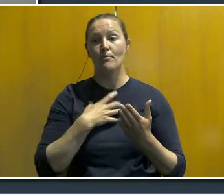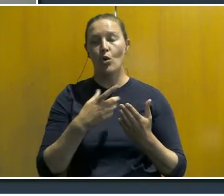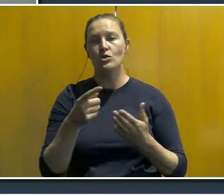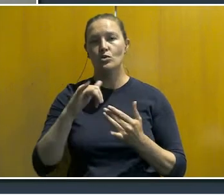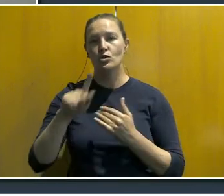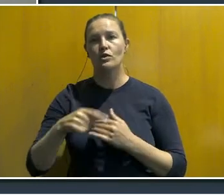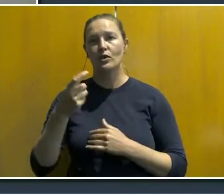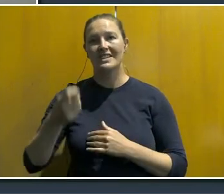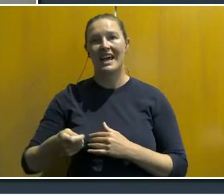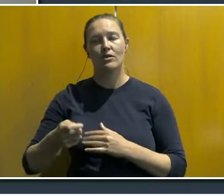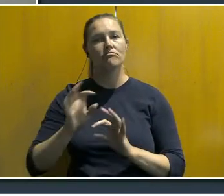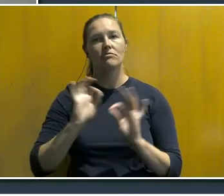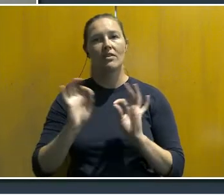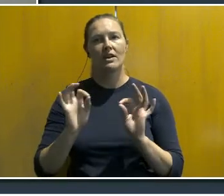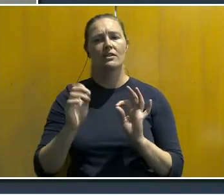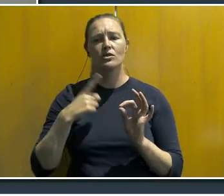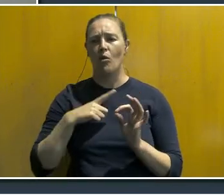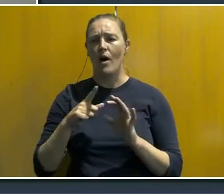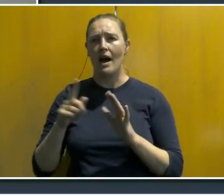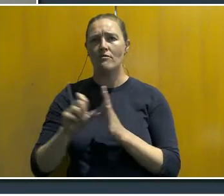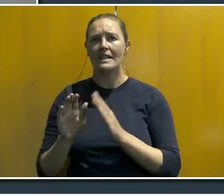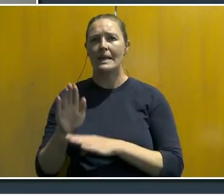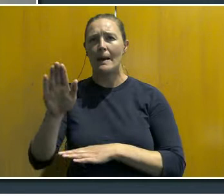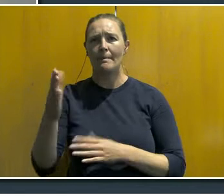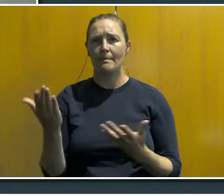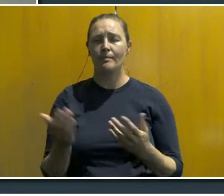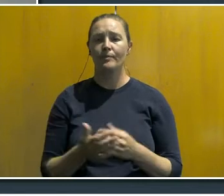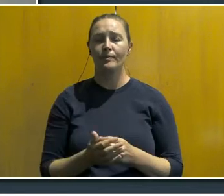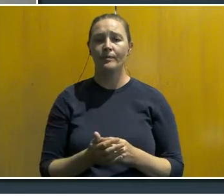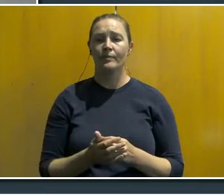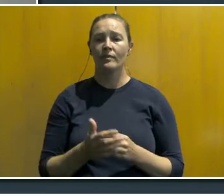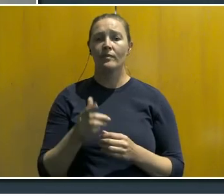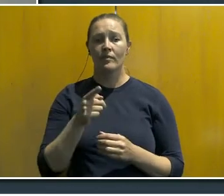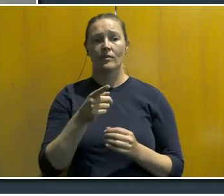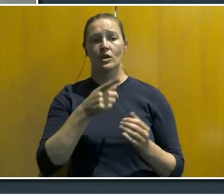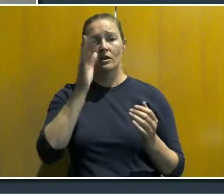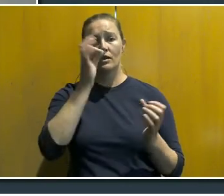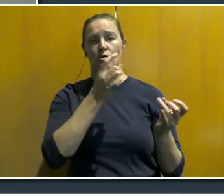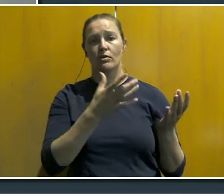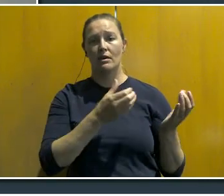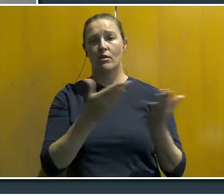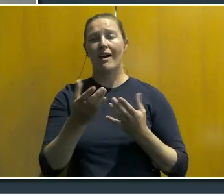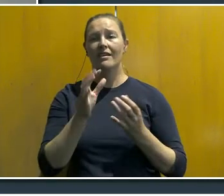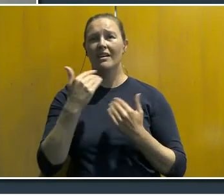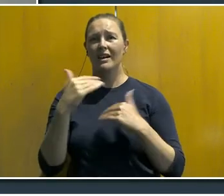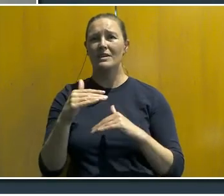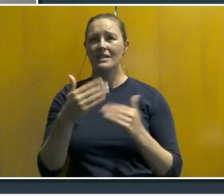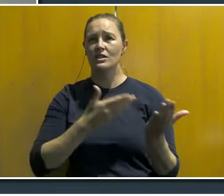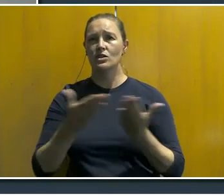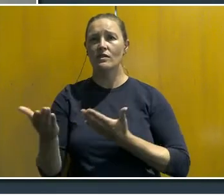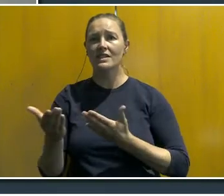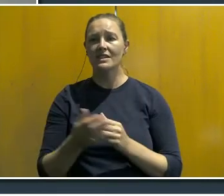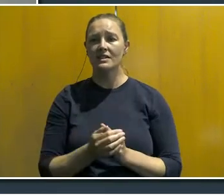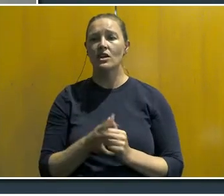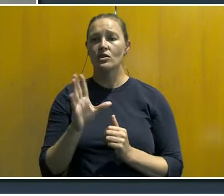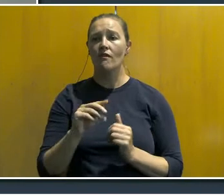what precisely are the increases for? With the limited services provided by council, as part of the maintenance program, we